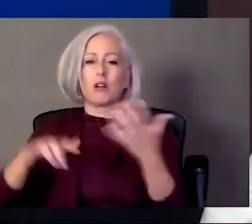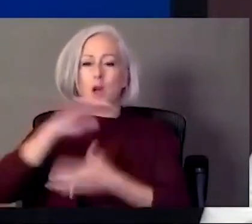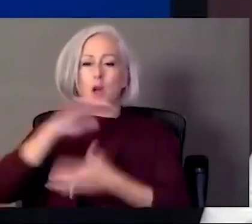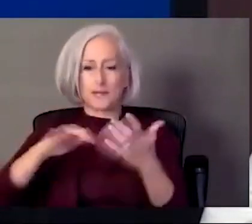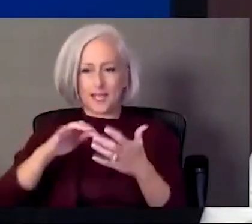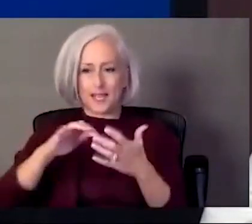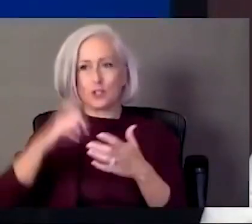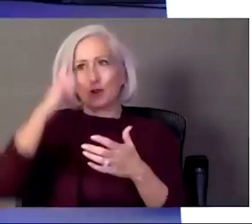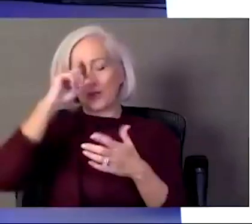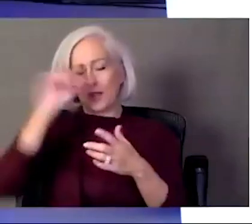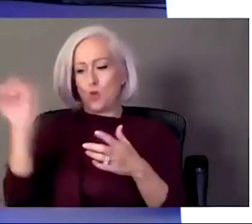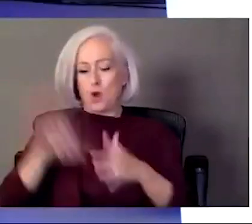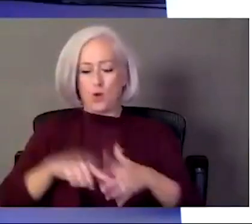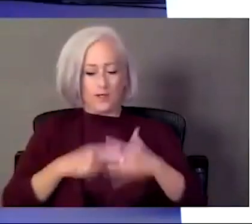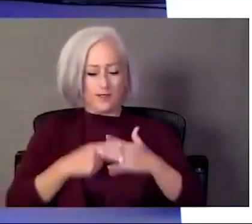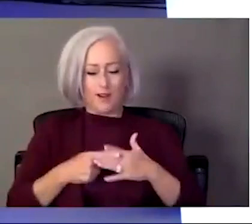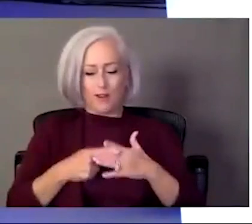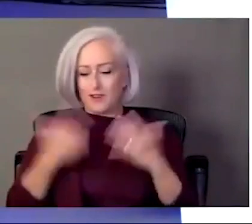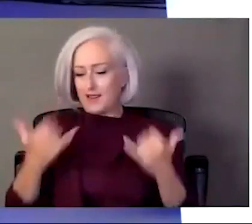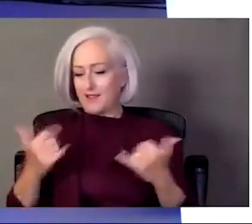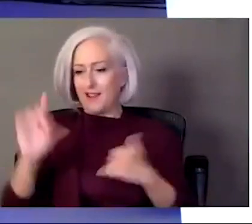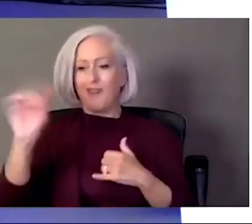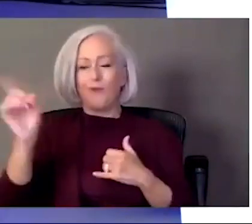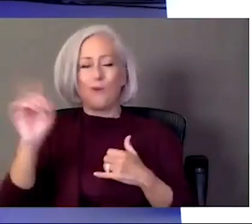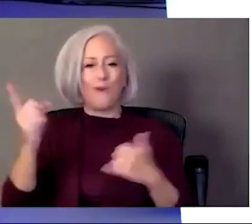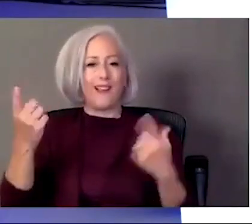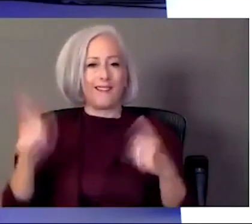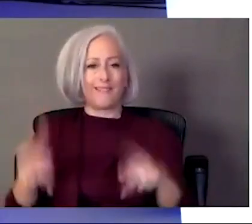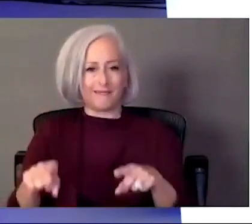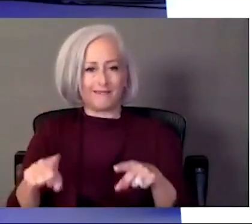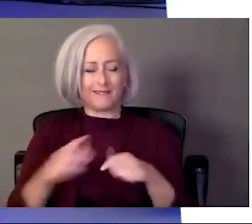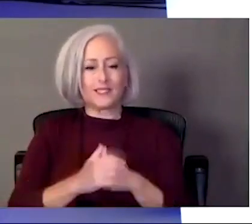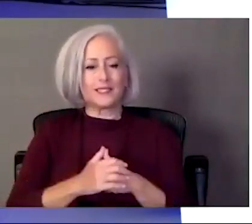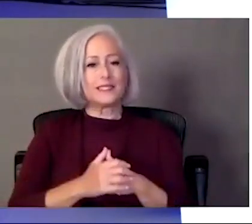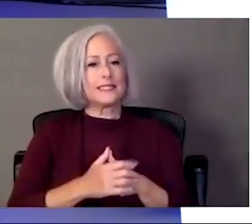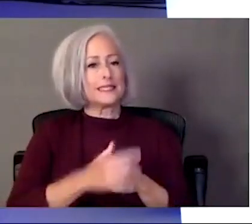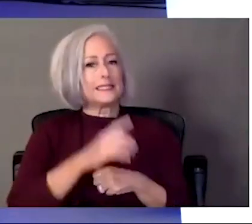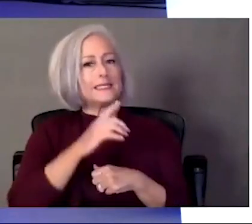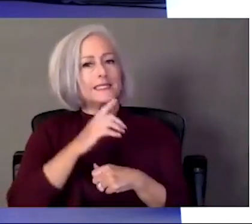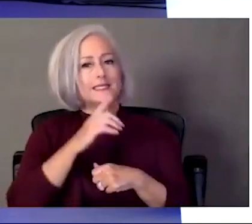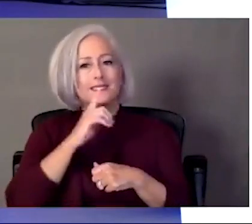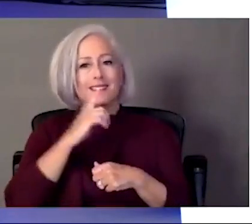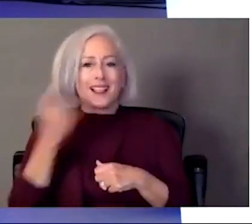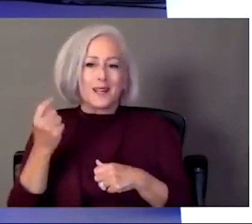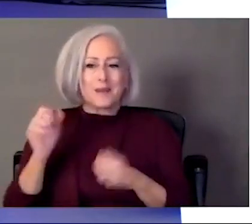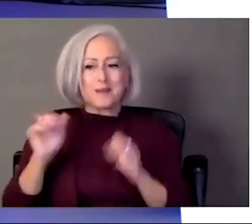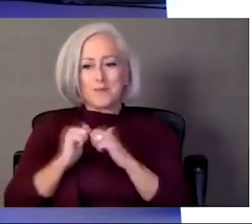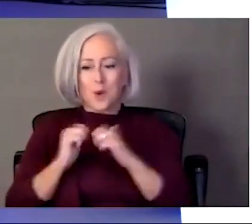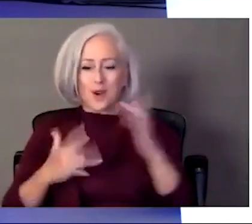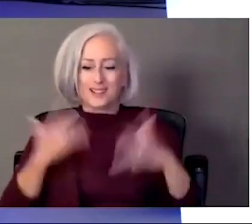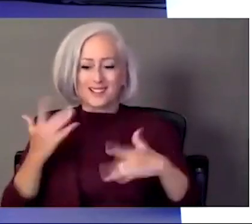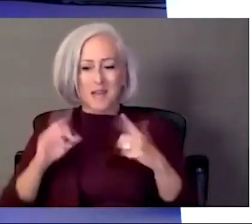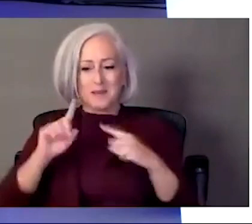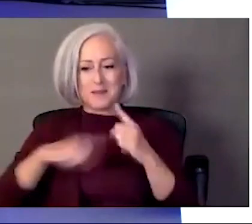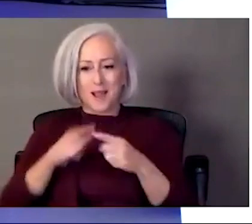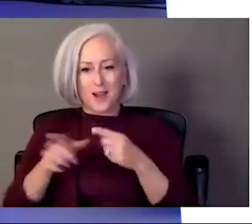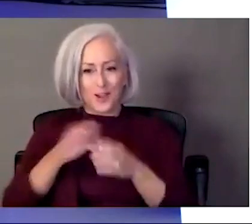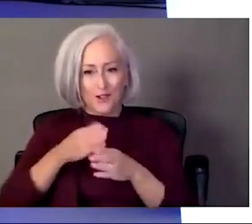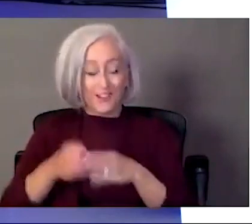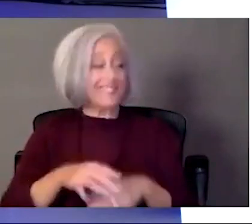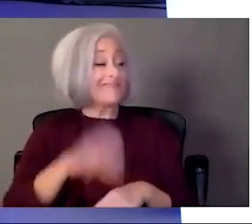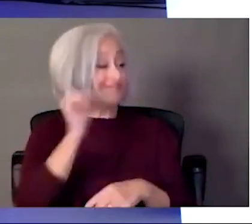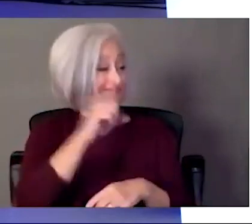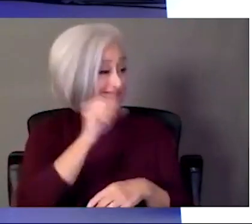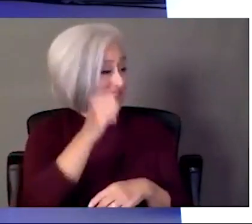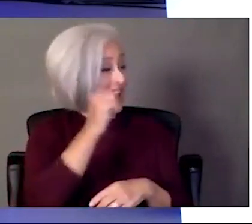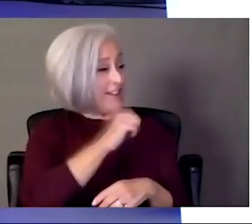Yes, absolutely. Have you had a little more giddy up in your step? Oh, absolutely. Every day. Makes you younger. Yes,